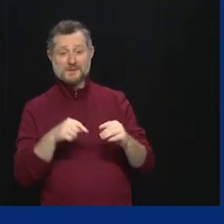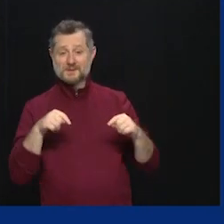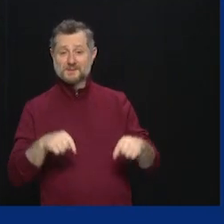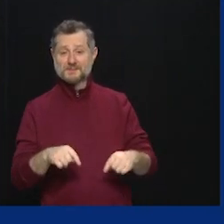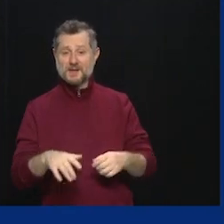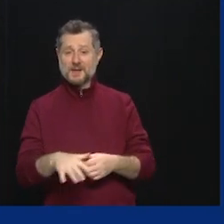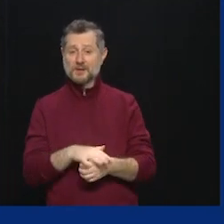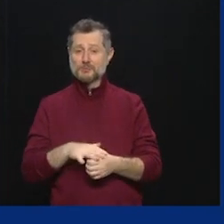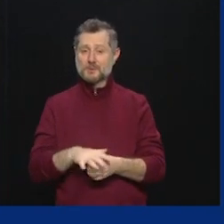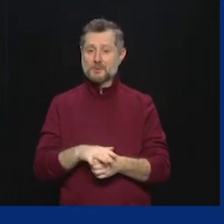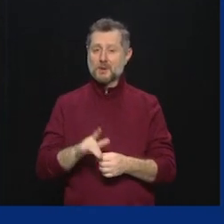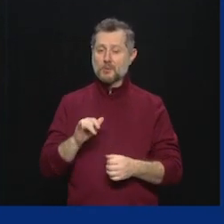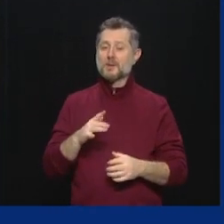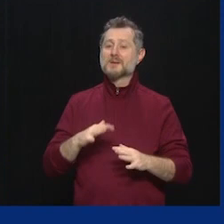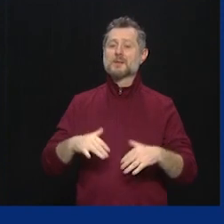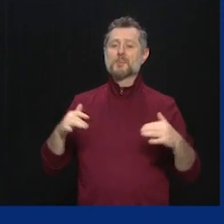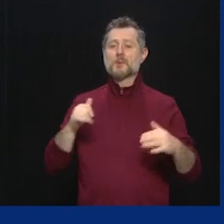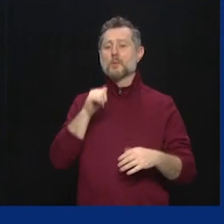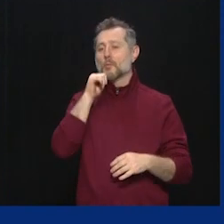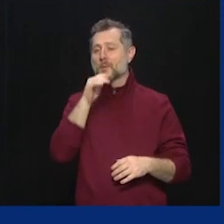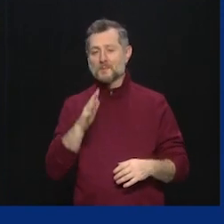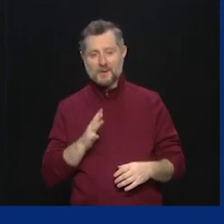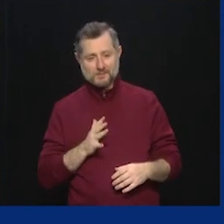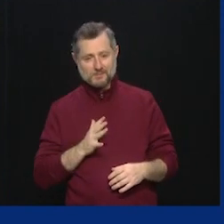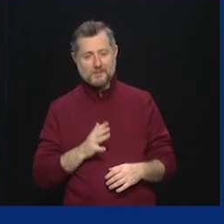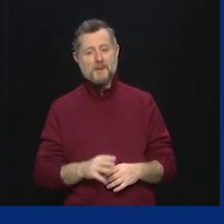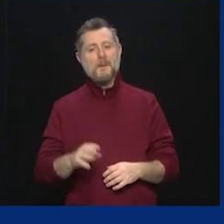Assemblywoman Michaeli Solanges.